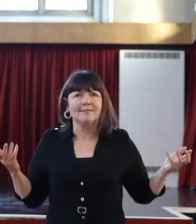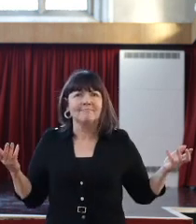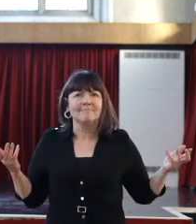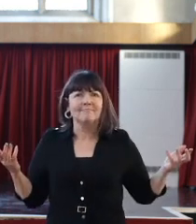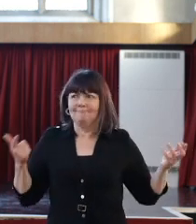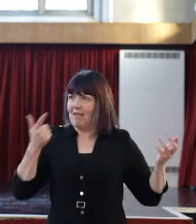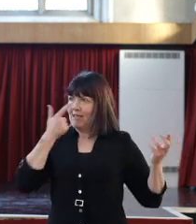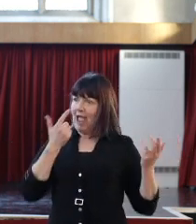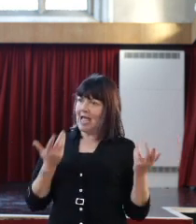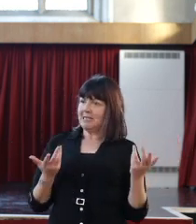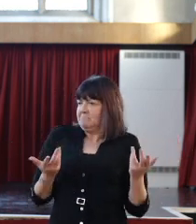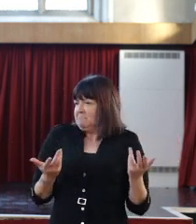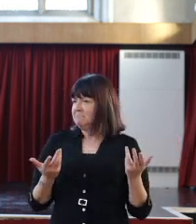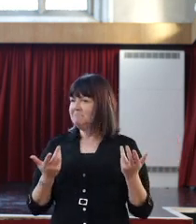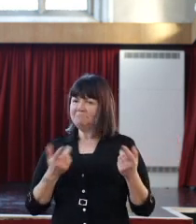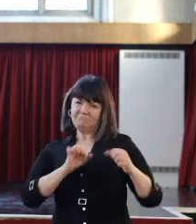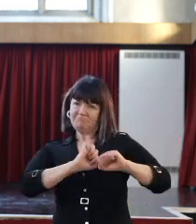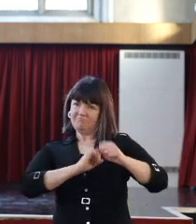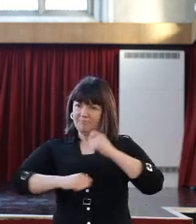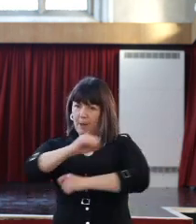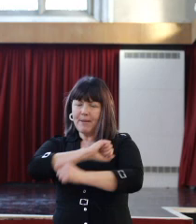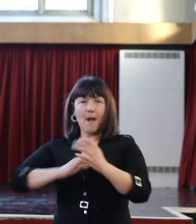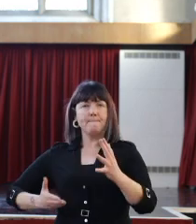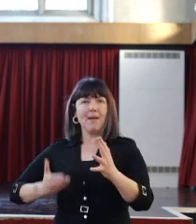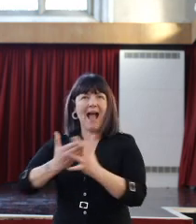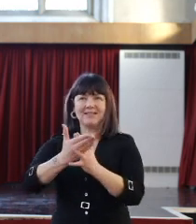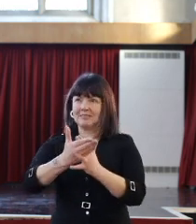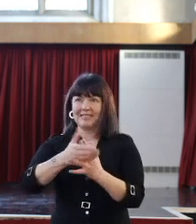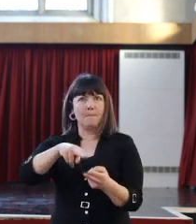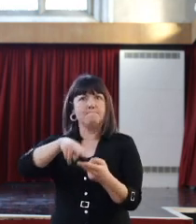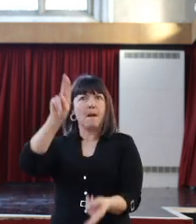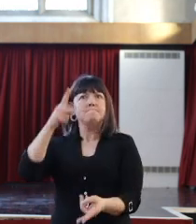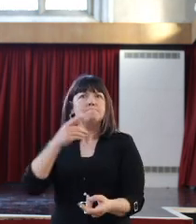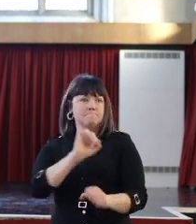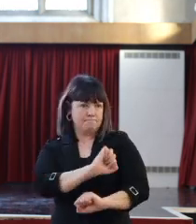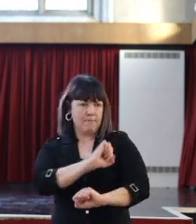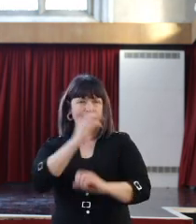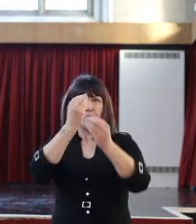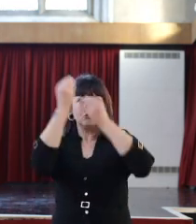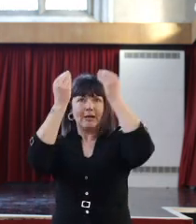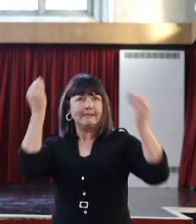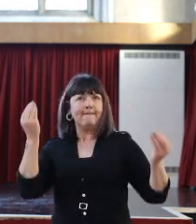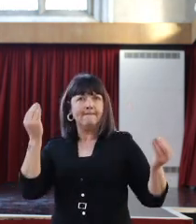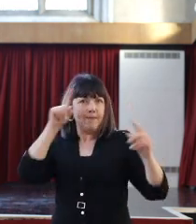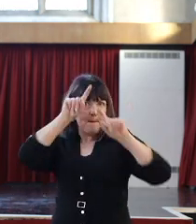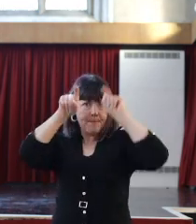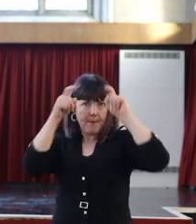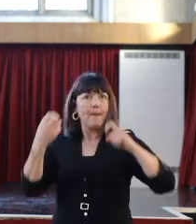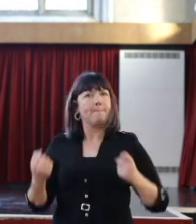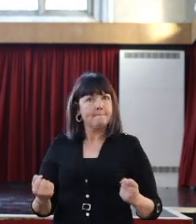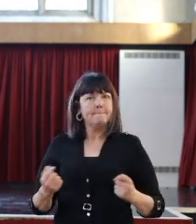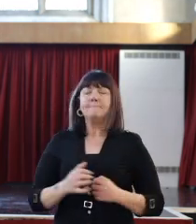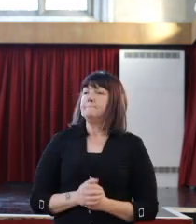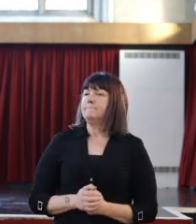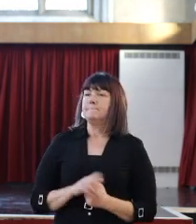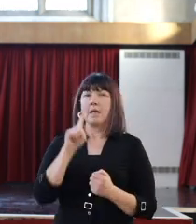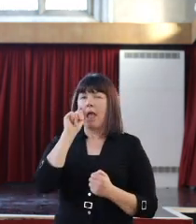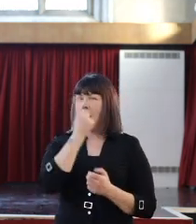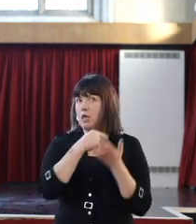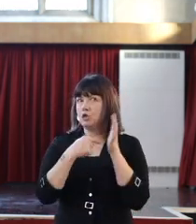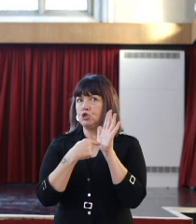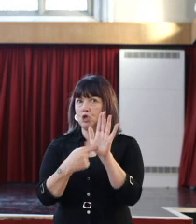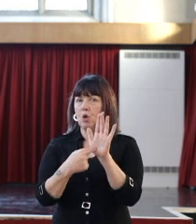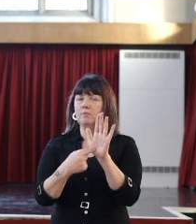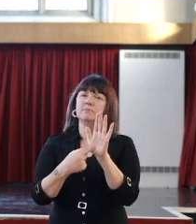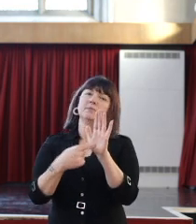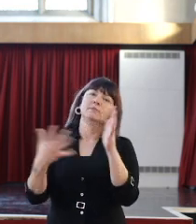way towards more access and empowerment for creators. We have the best example of this in the form of our own Javert